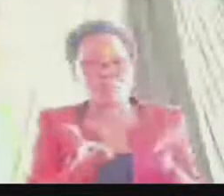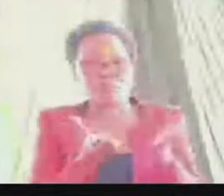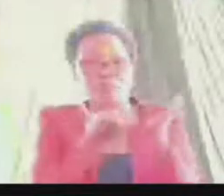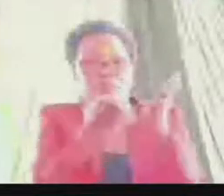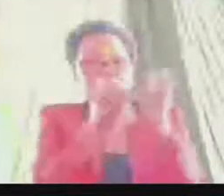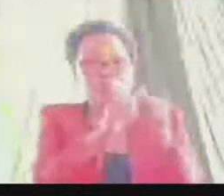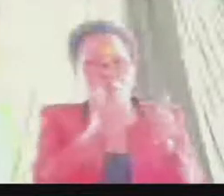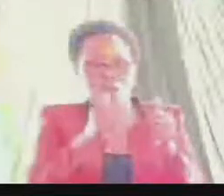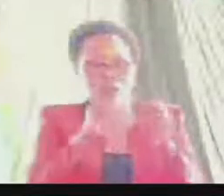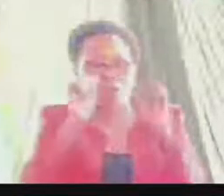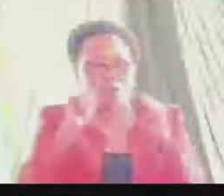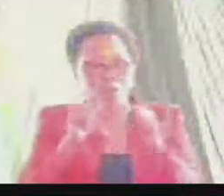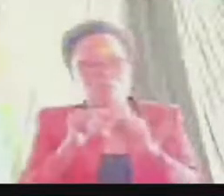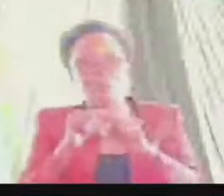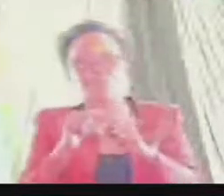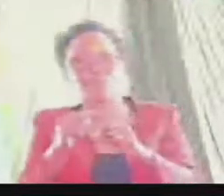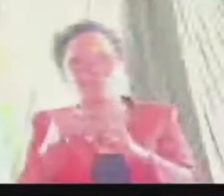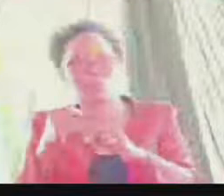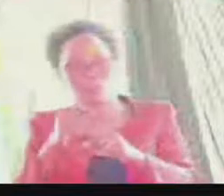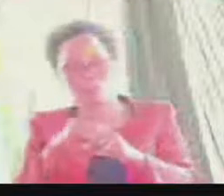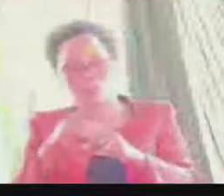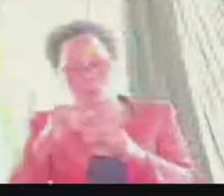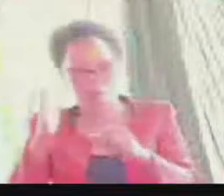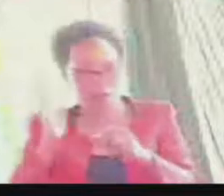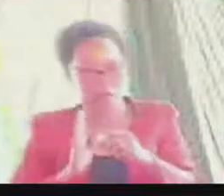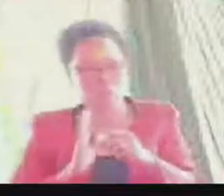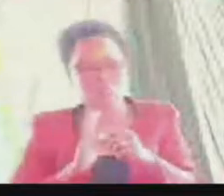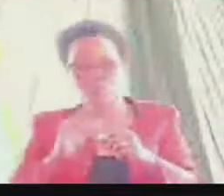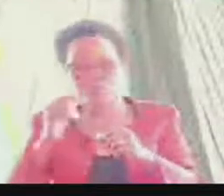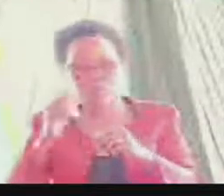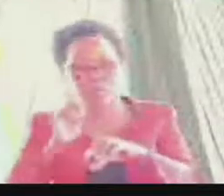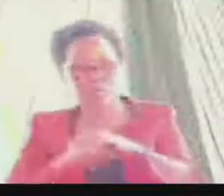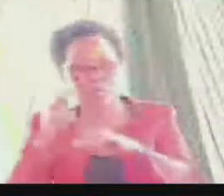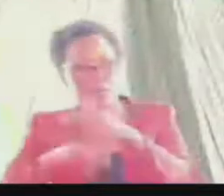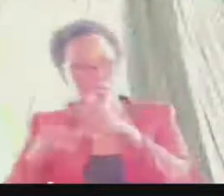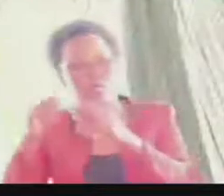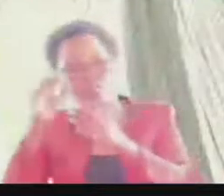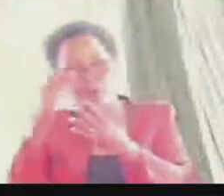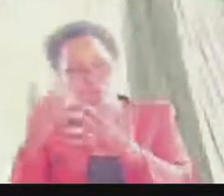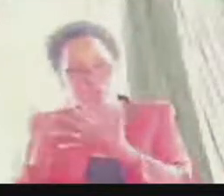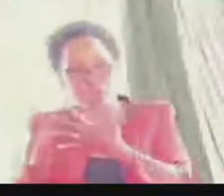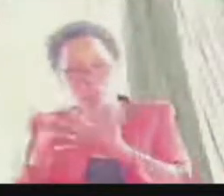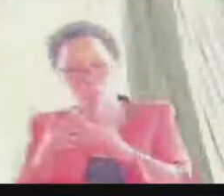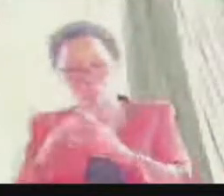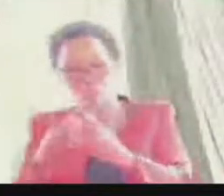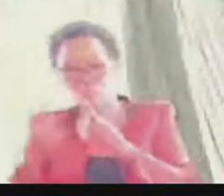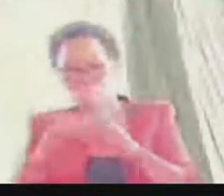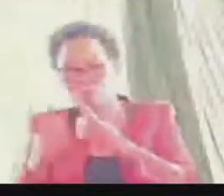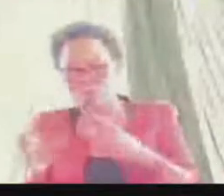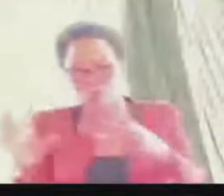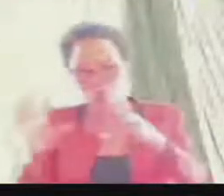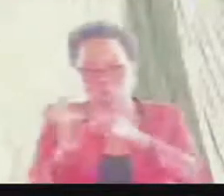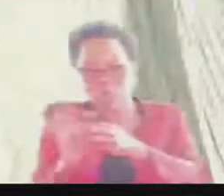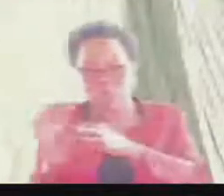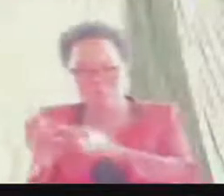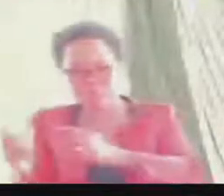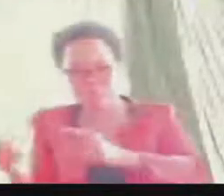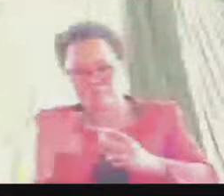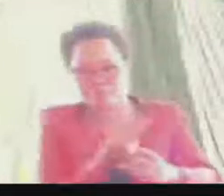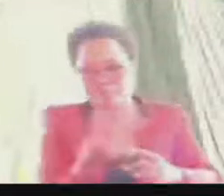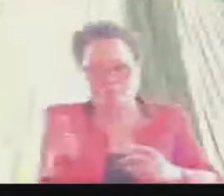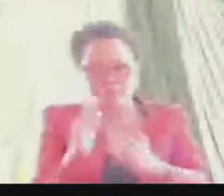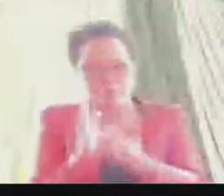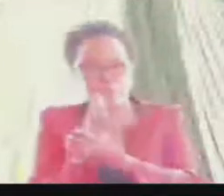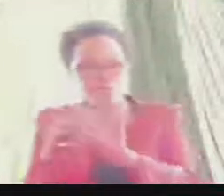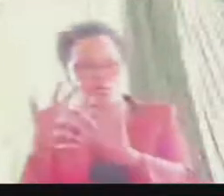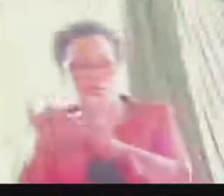from the prison as one sits in court, and the prosecutor is in his office. So it's